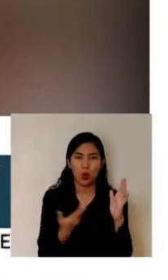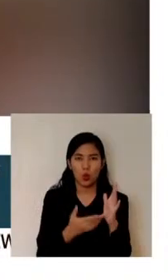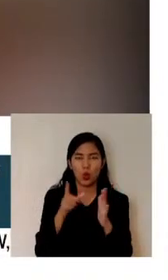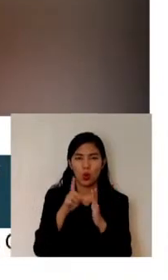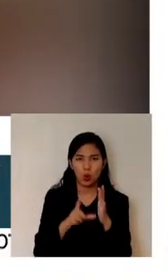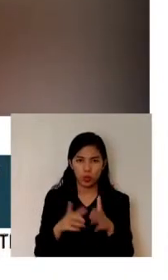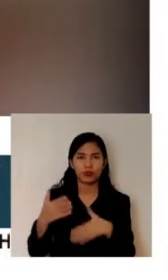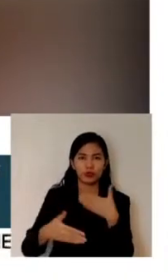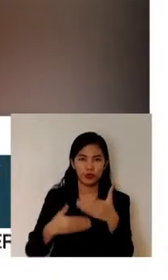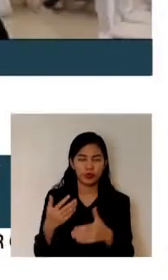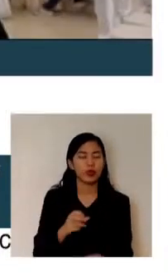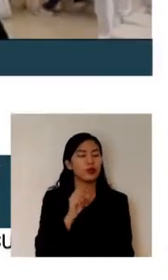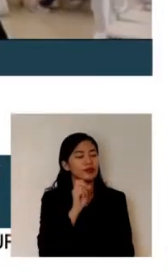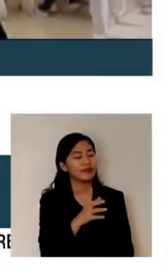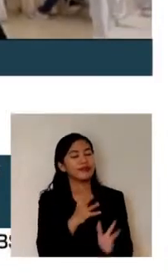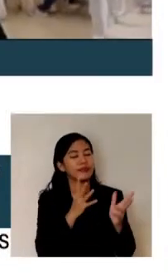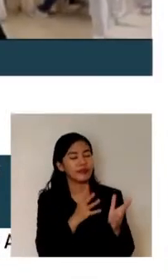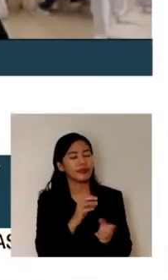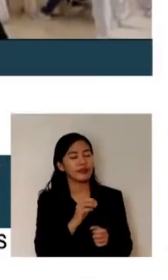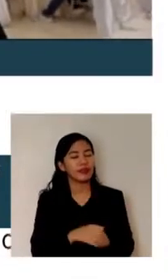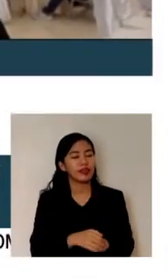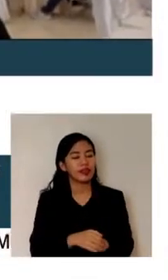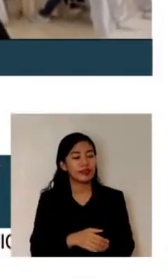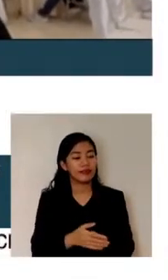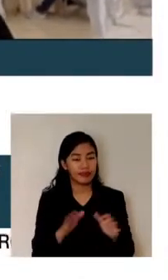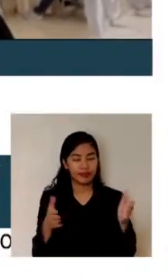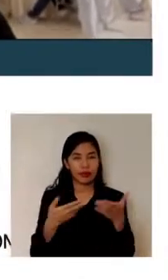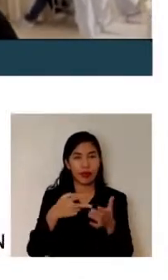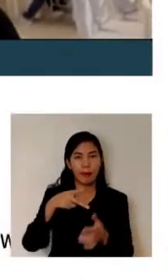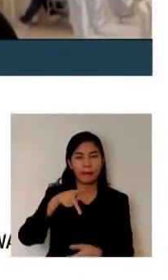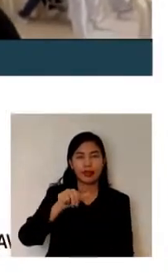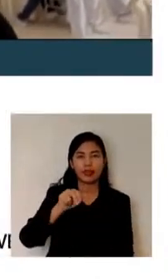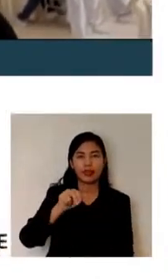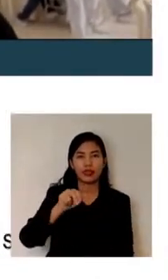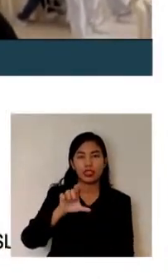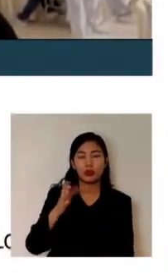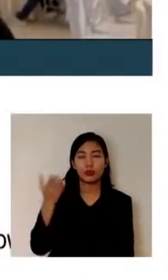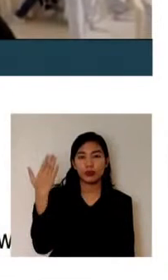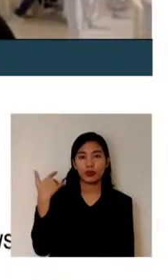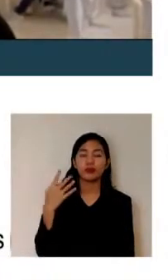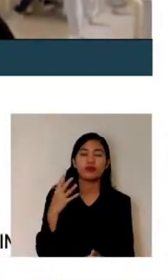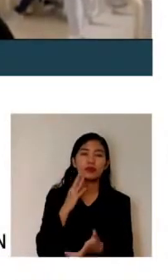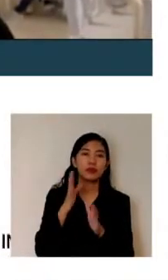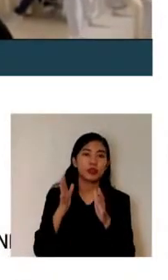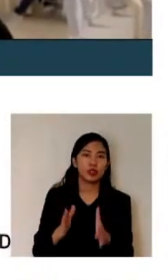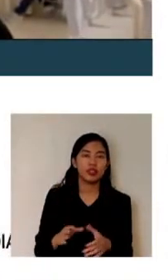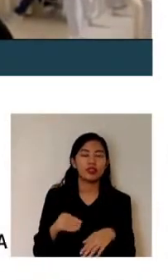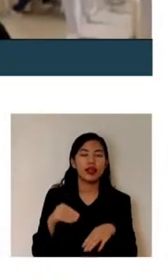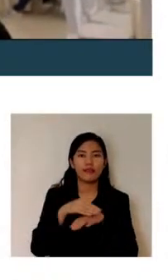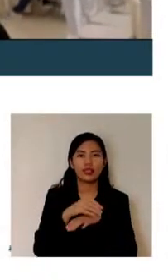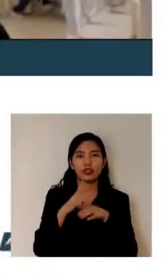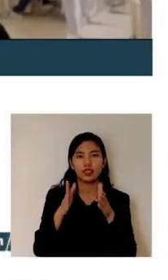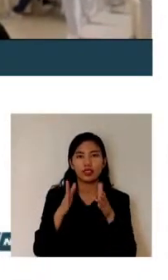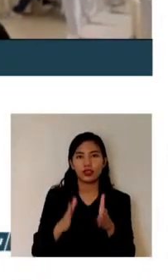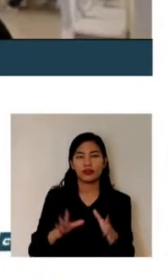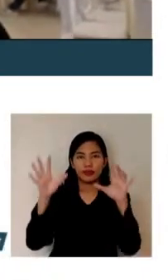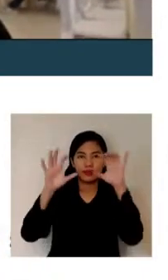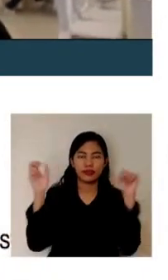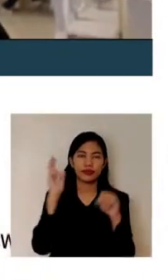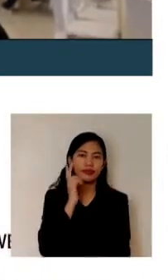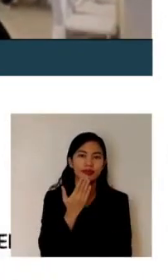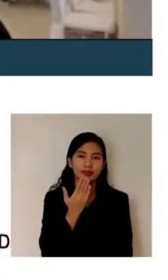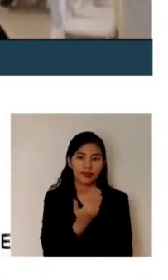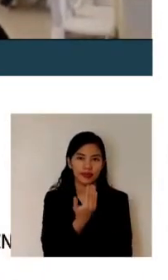right, we're going to have to leave it at that. Attorney Sal Panelo, former Chief Presidential Legal Counsel of President Duterte. Thank you, Attorney Panelo, for